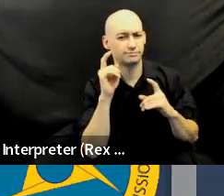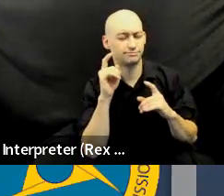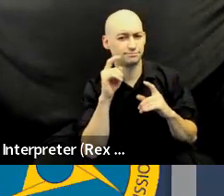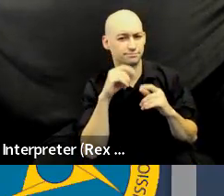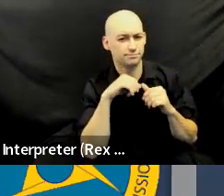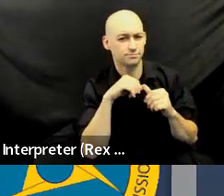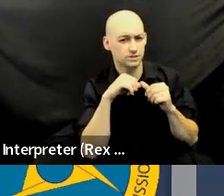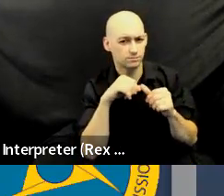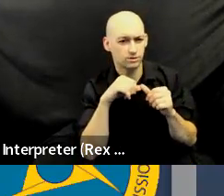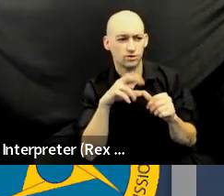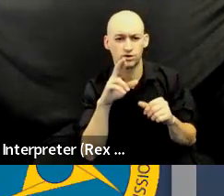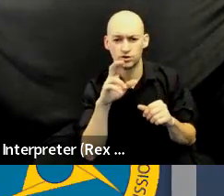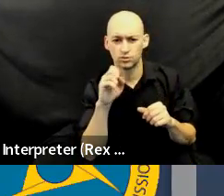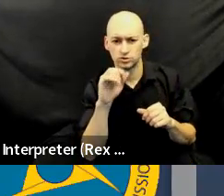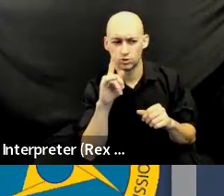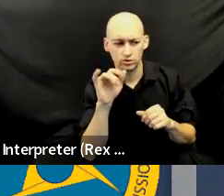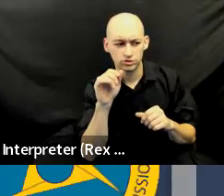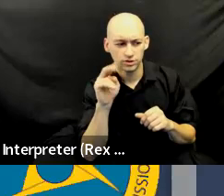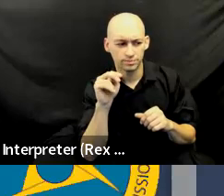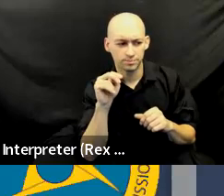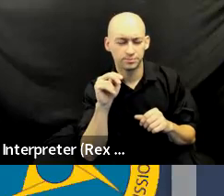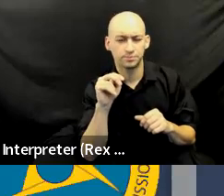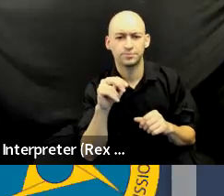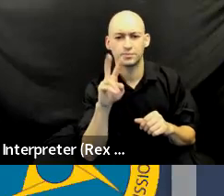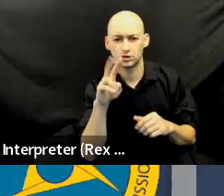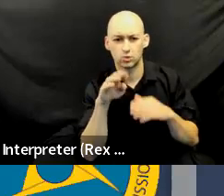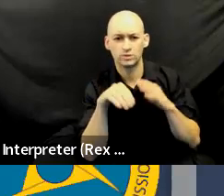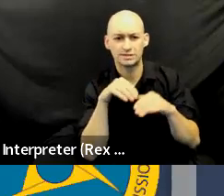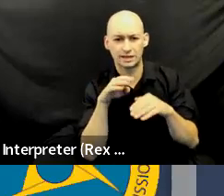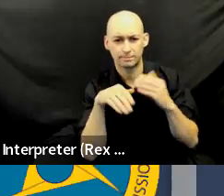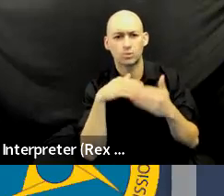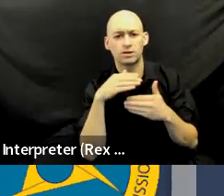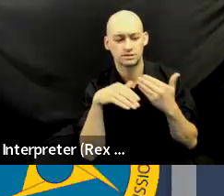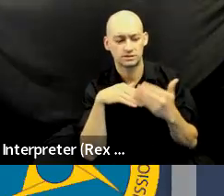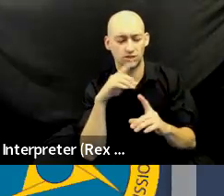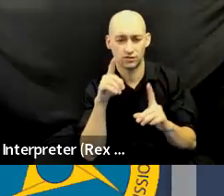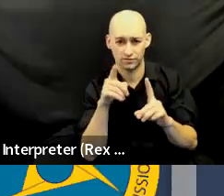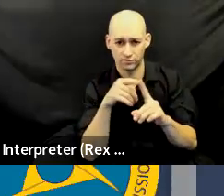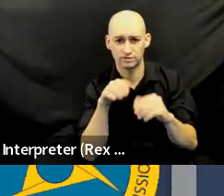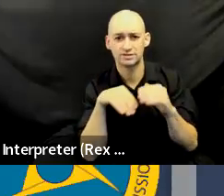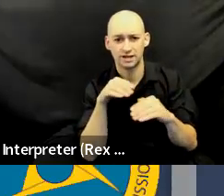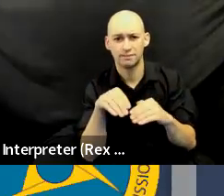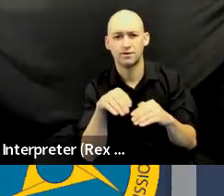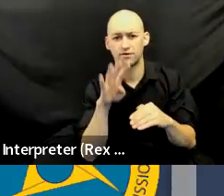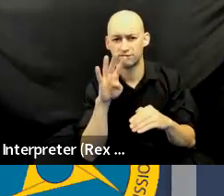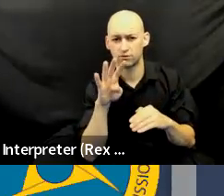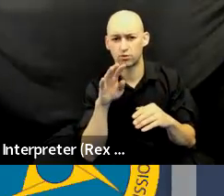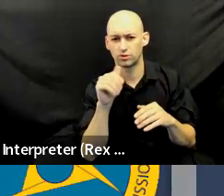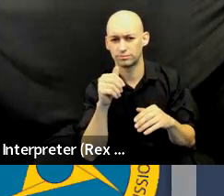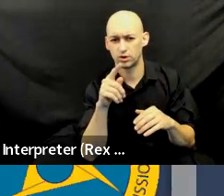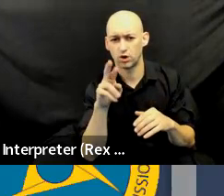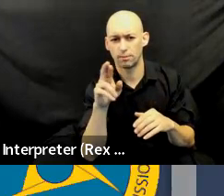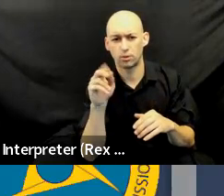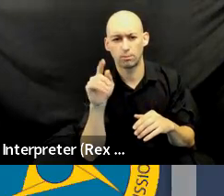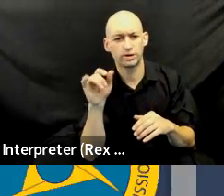under continuing resolution. This year, they did a two-step process. The first step, they issued 4 appropriation bills that will run